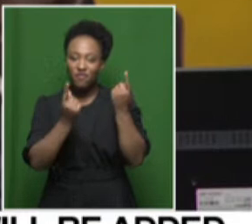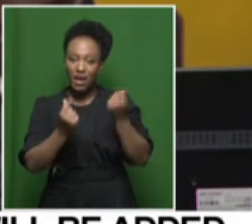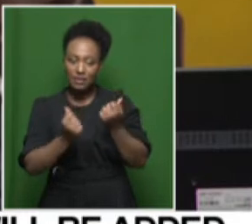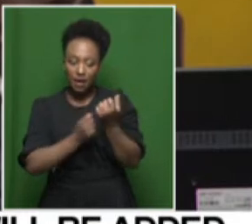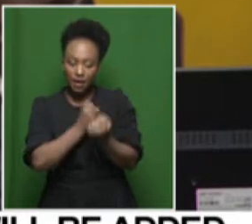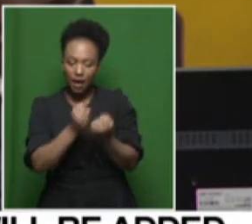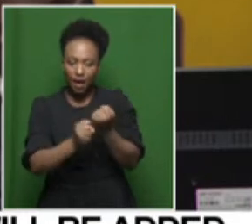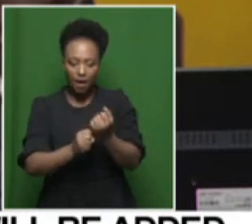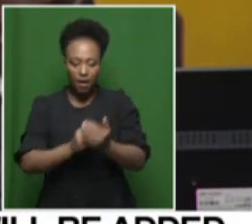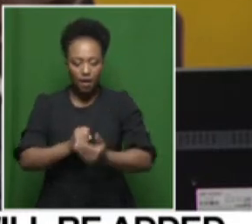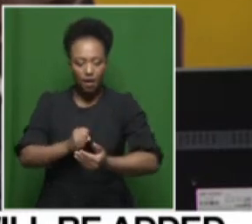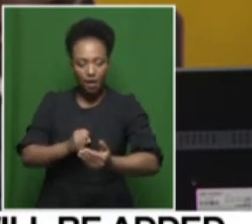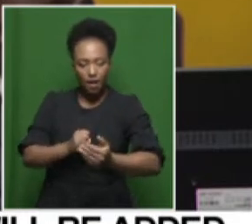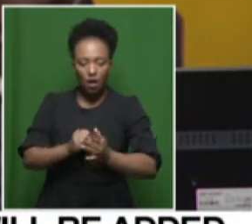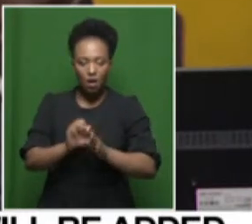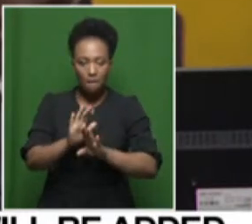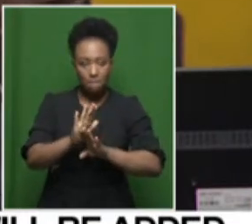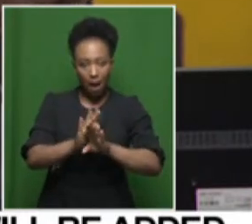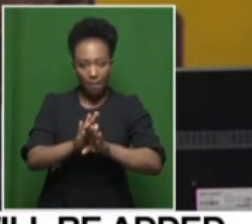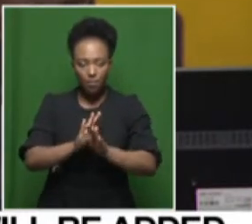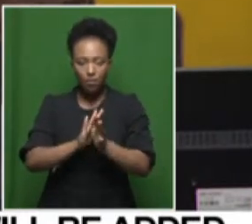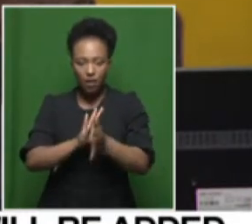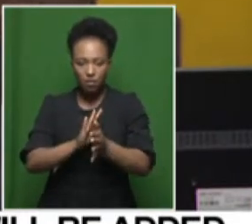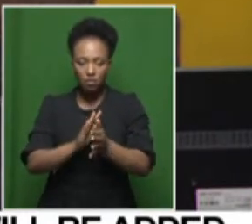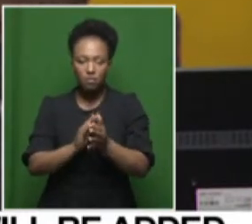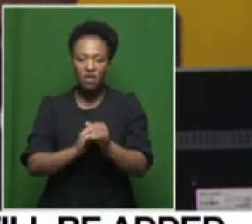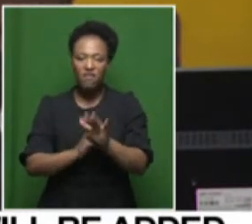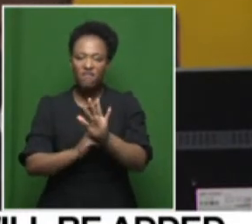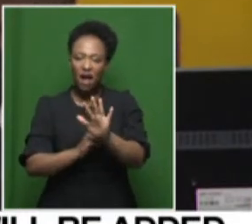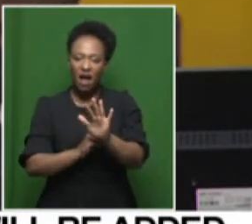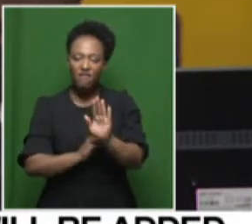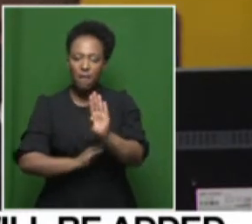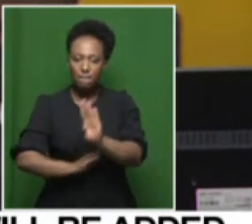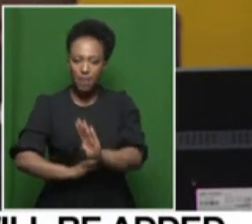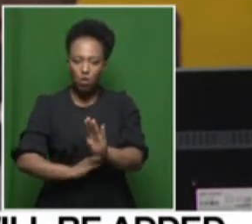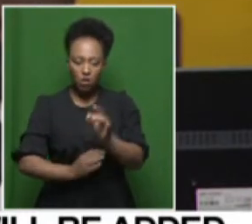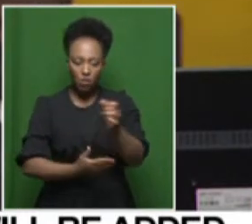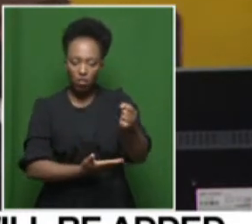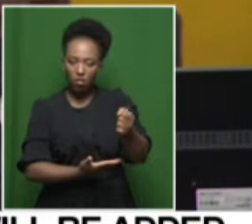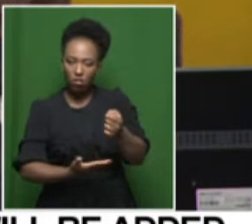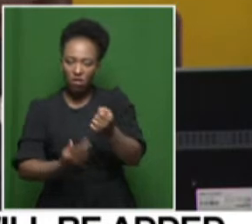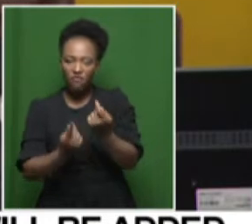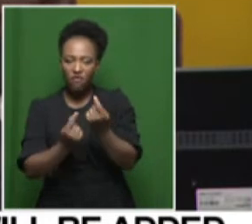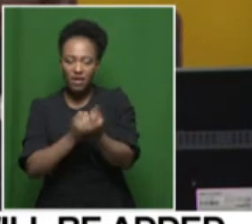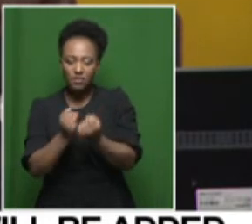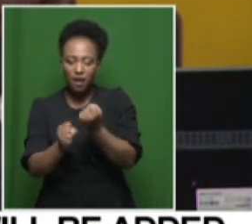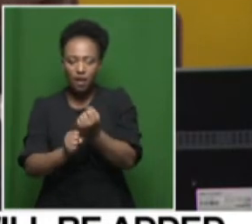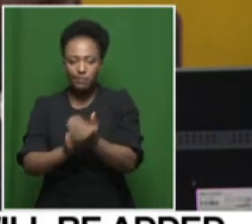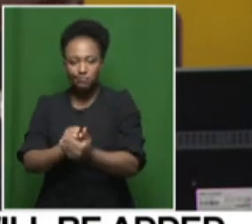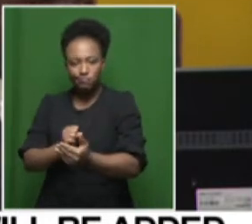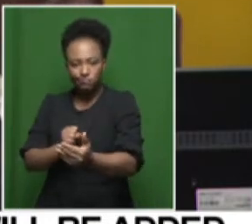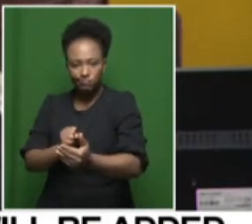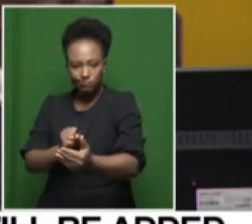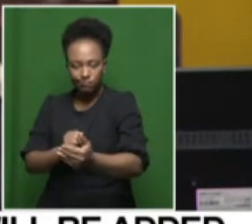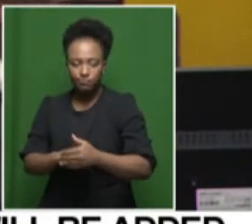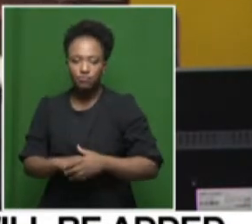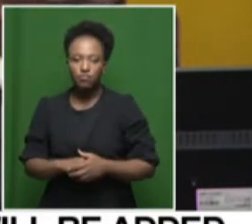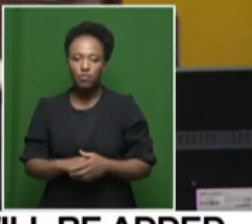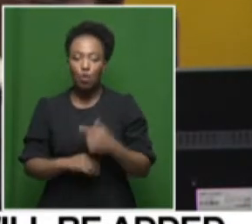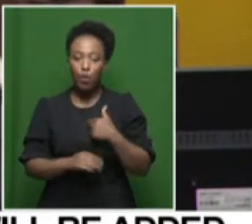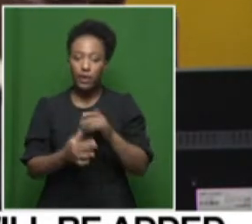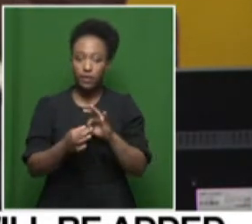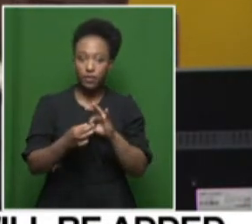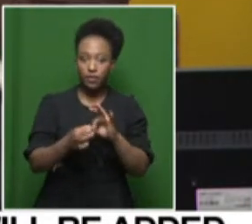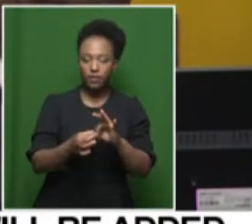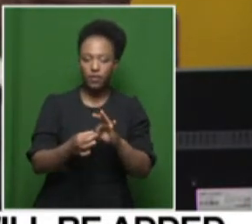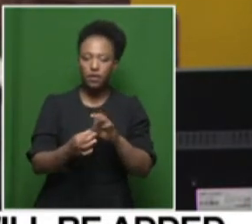year, we'll make progress, and we're making that 5 billion available for the next financial year. We remain committed to controlling